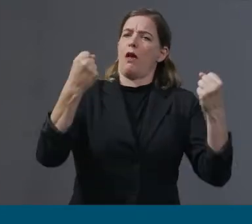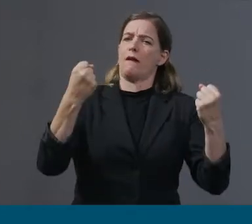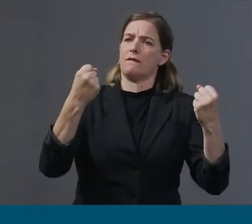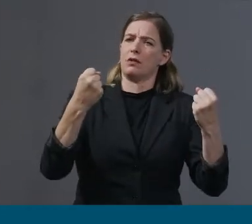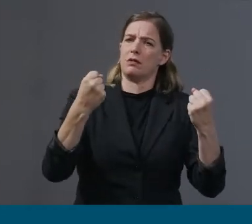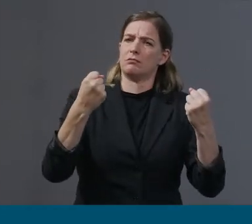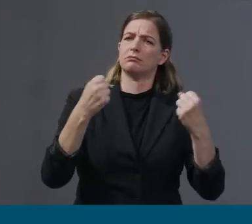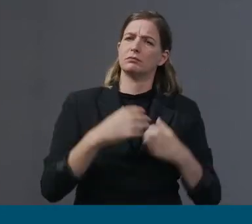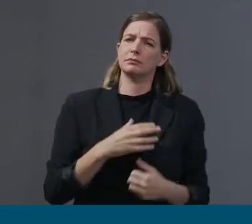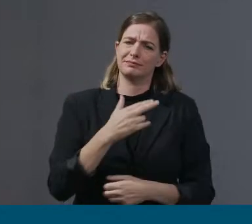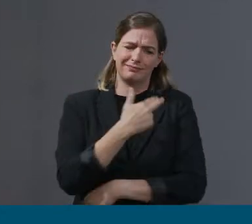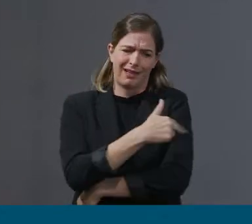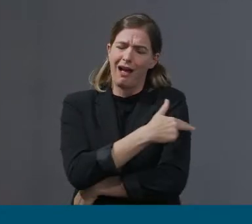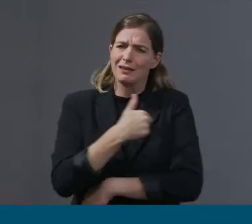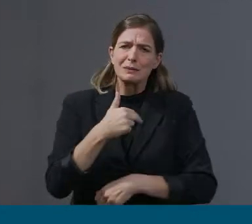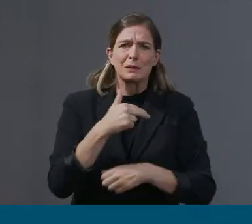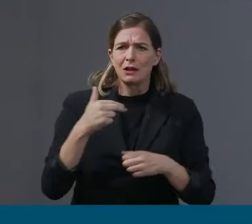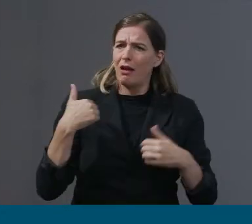keep it that way.